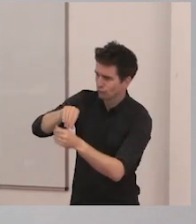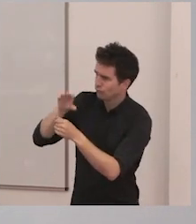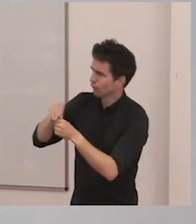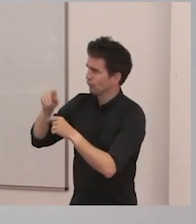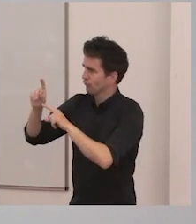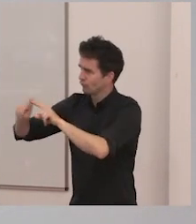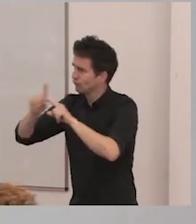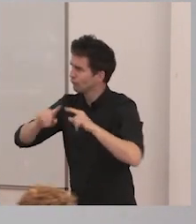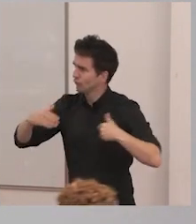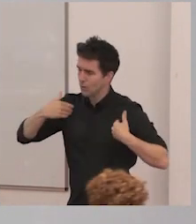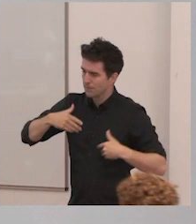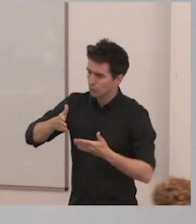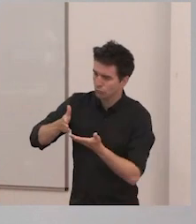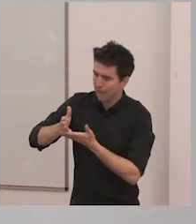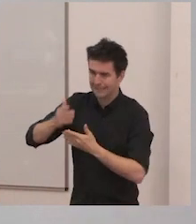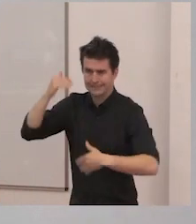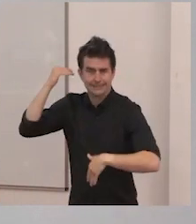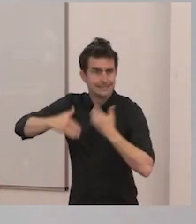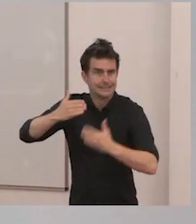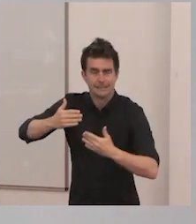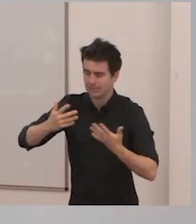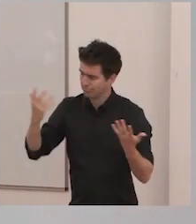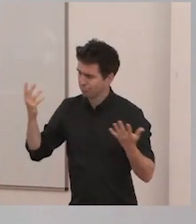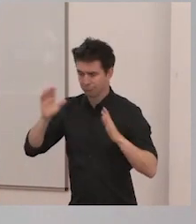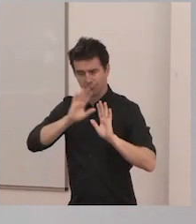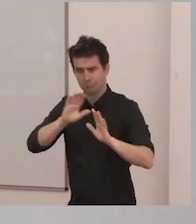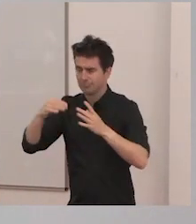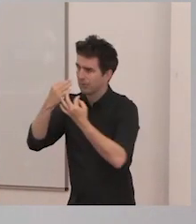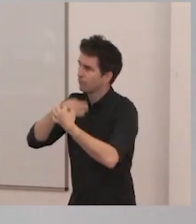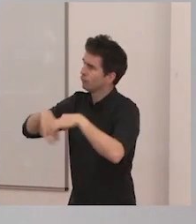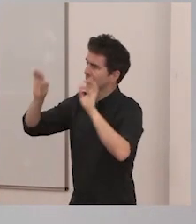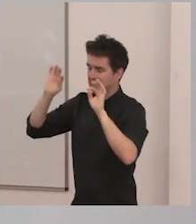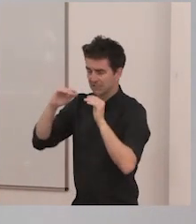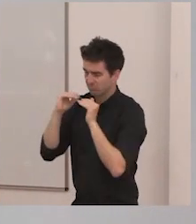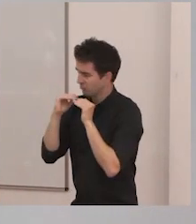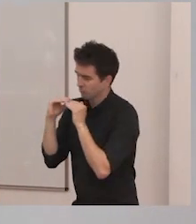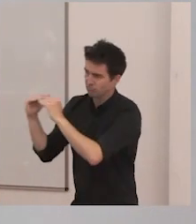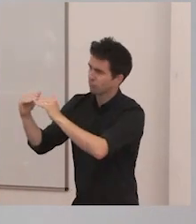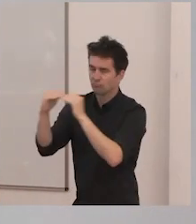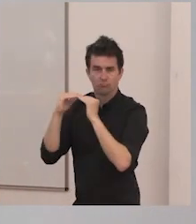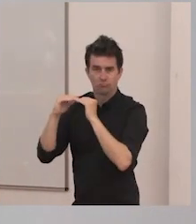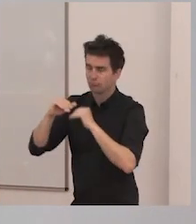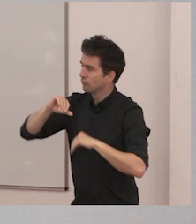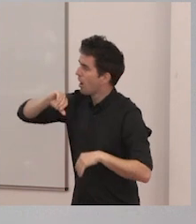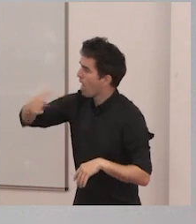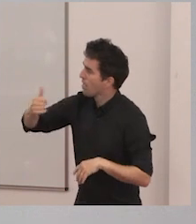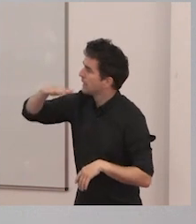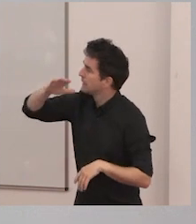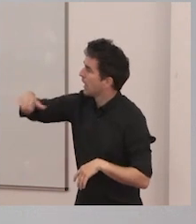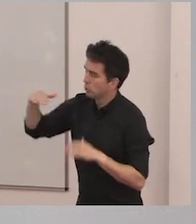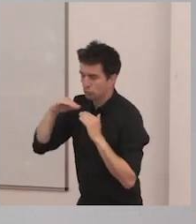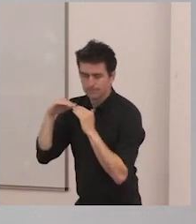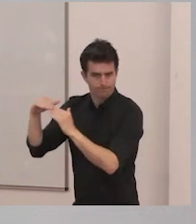CRPD reaffirms the best interests of the child standard, but also recognises the evolving capacities